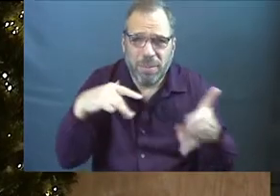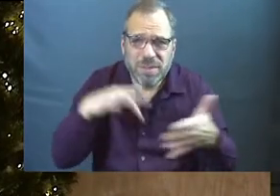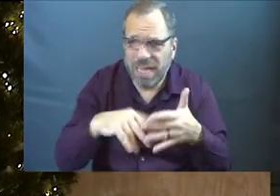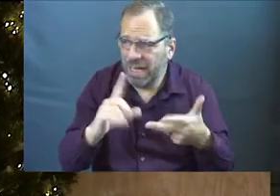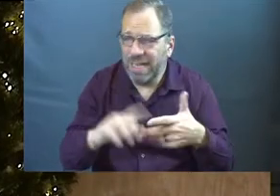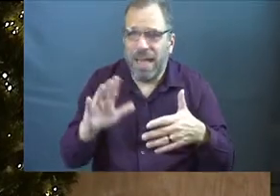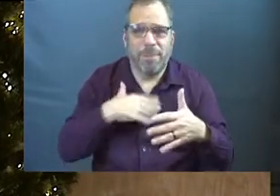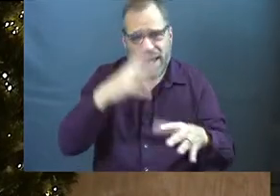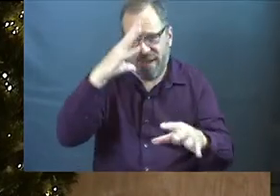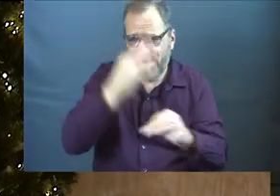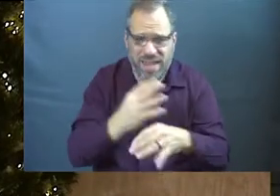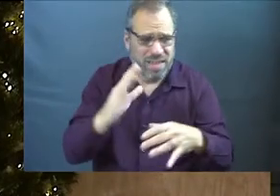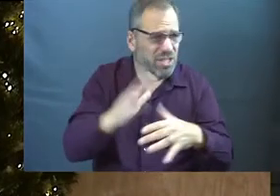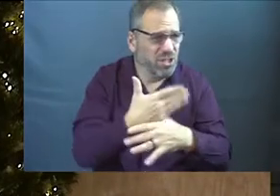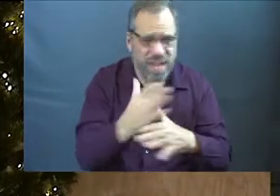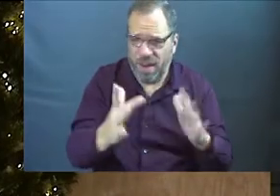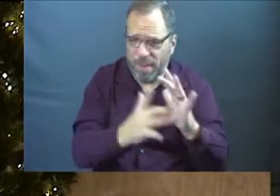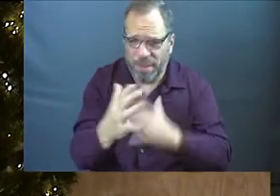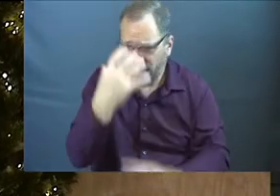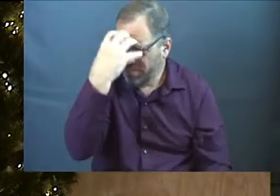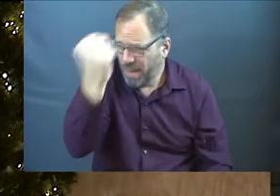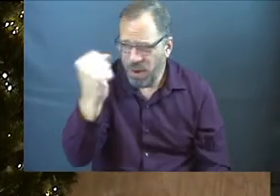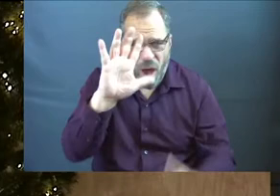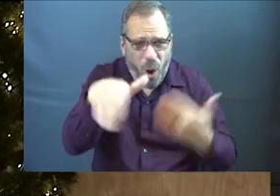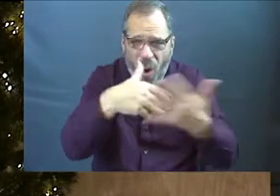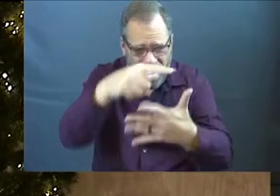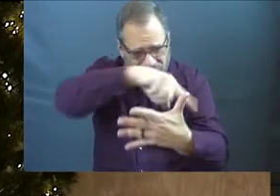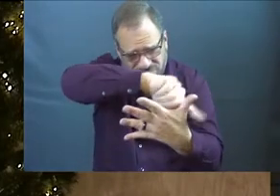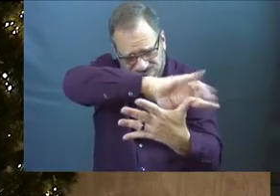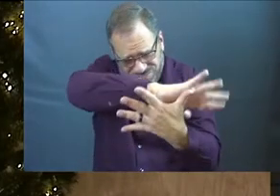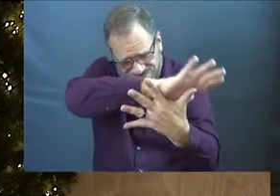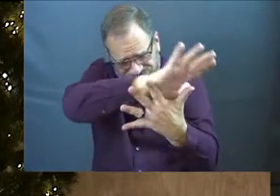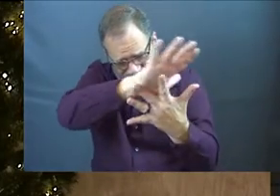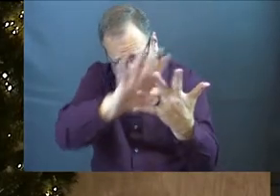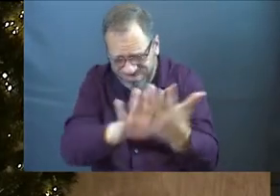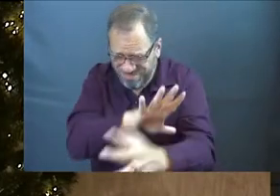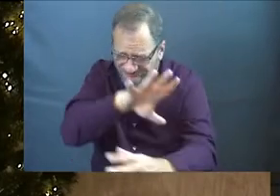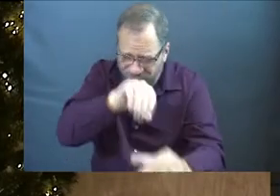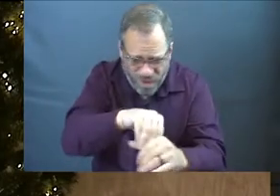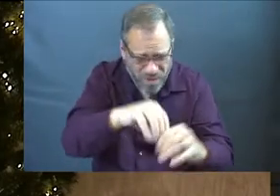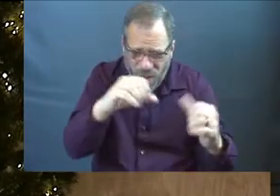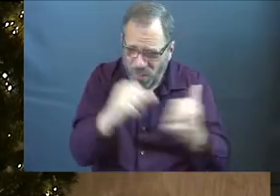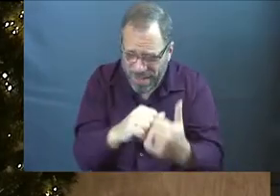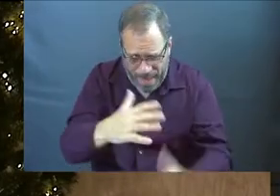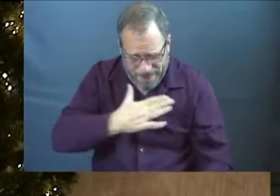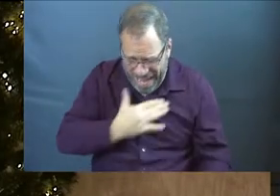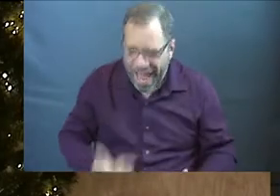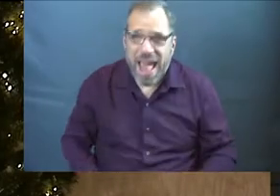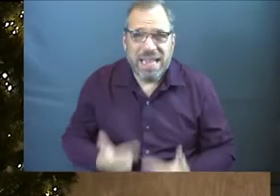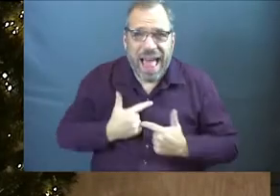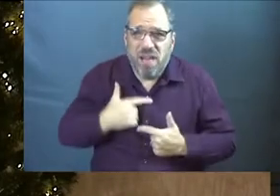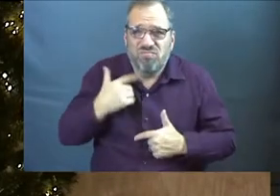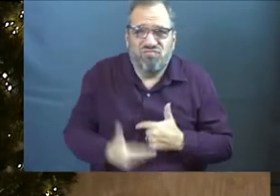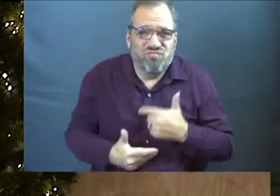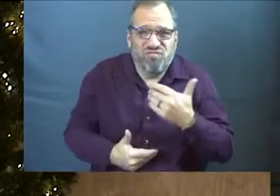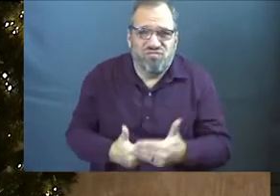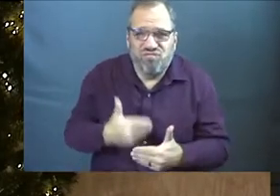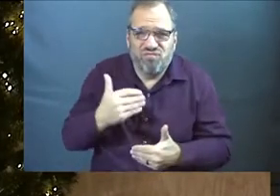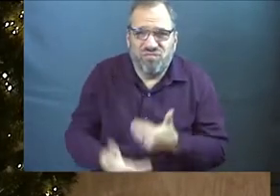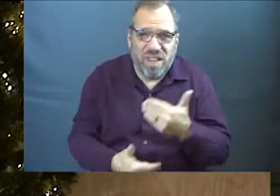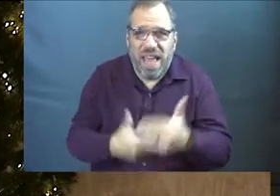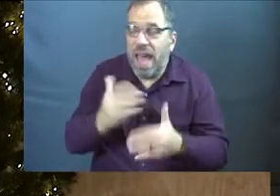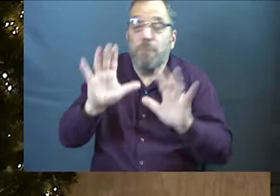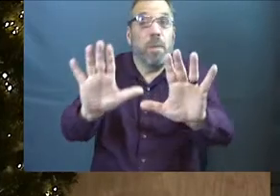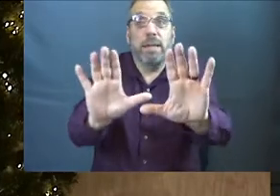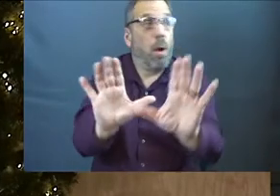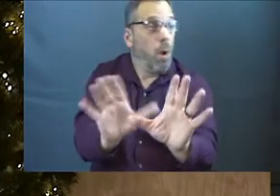I tried to share my faith, tried to memorize scripture. I did all of these things and was super involved, and that's the way that my life was going. And I got to a spot